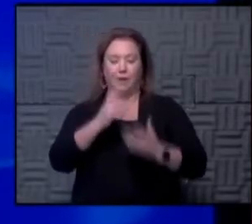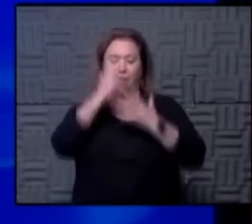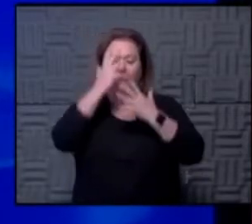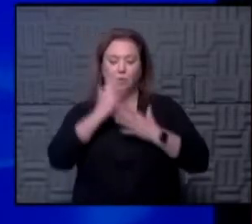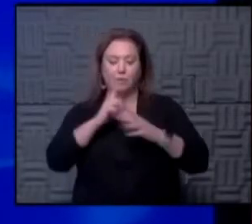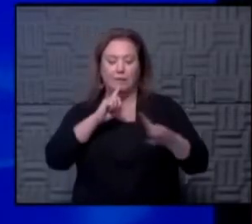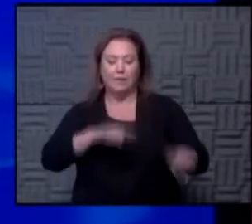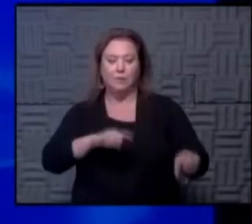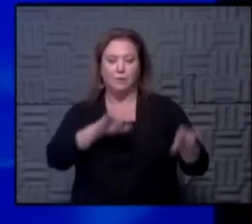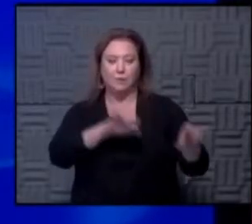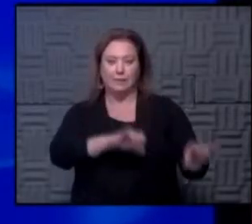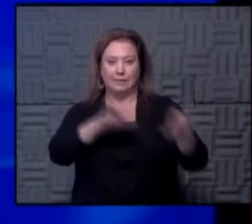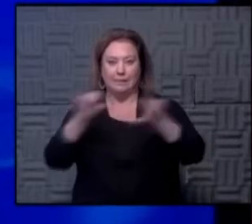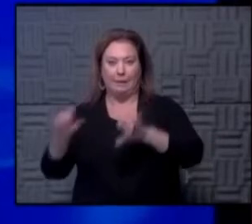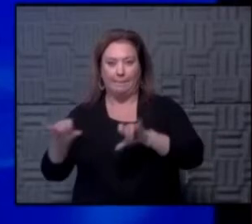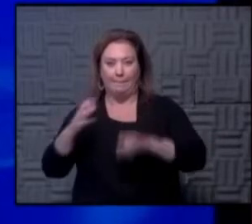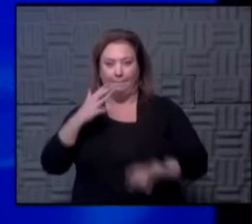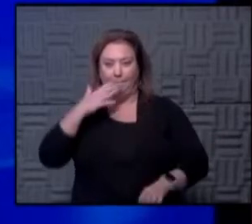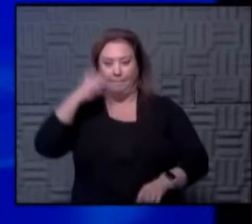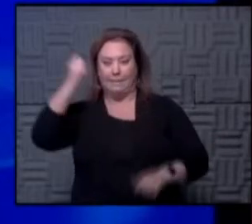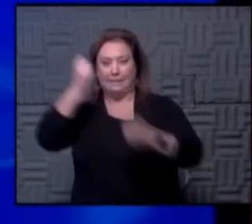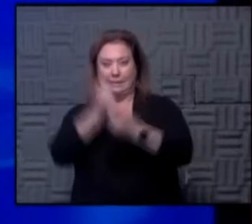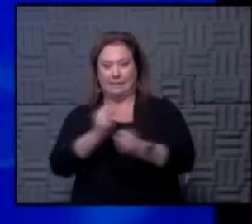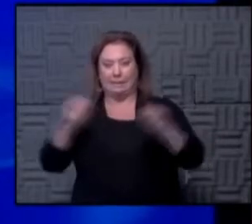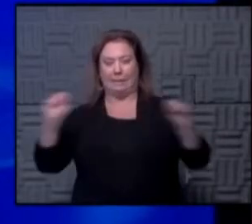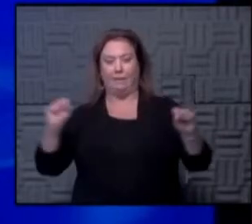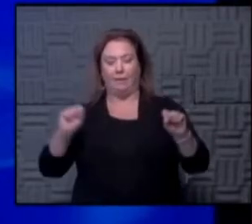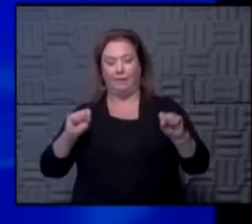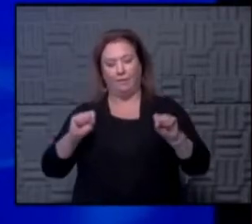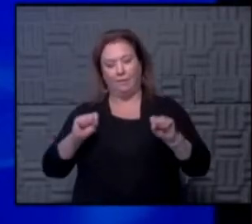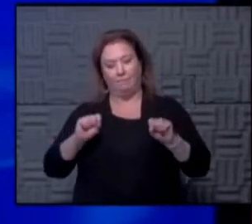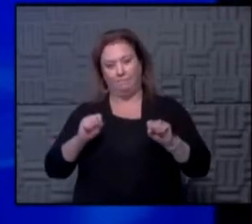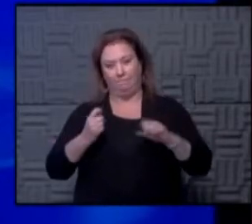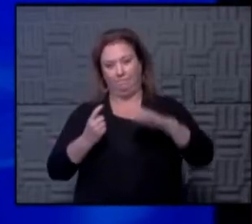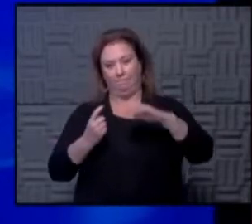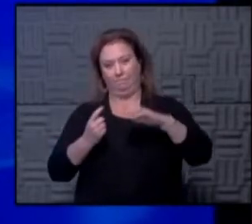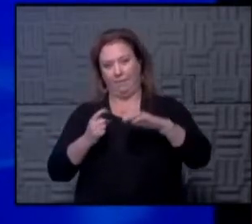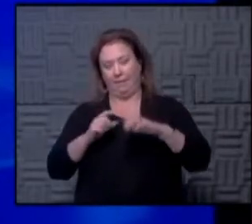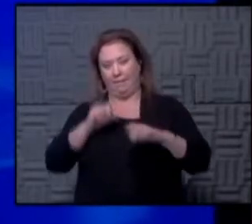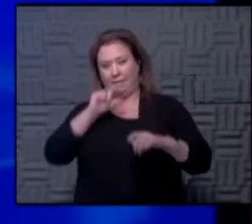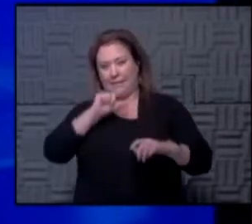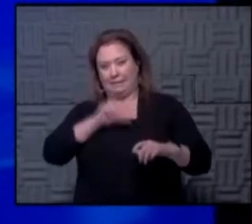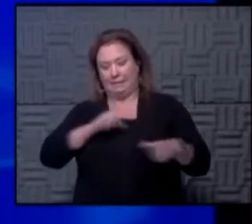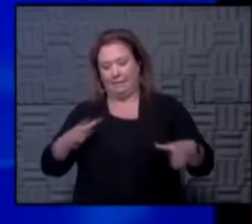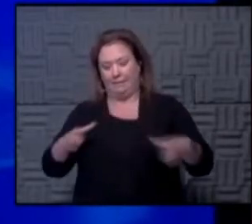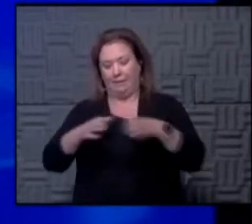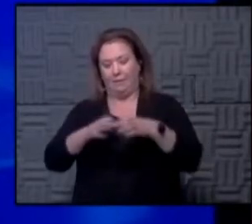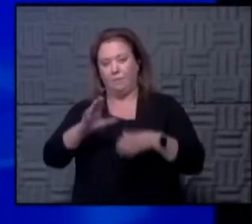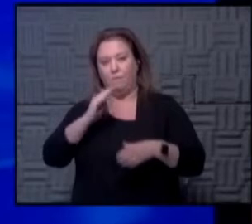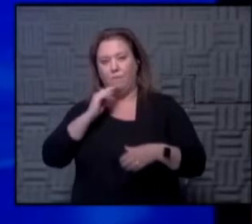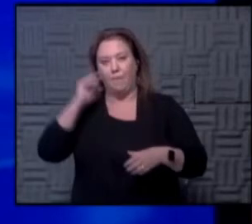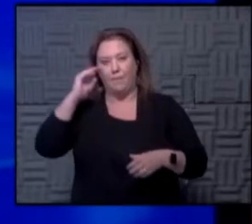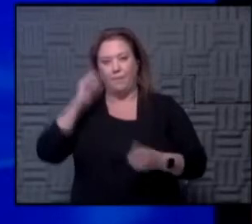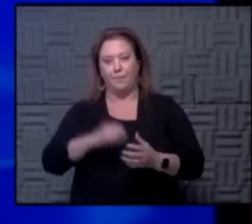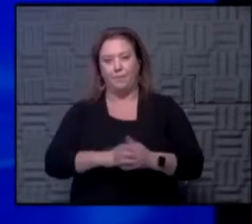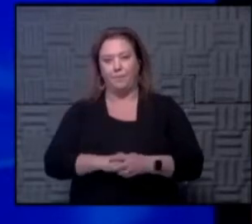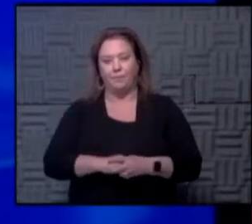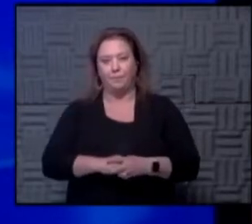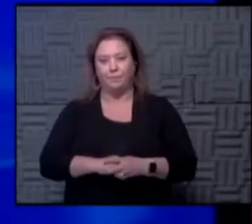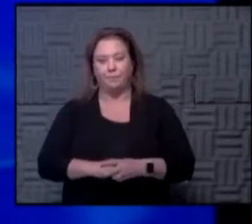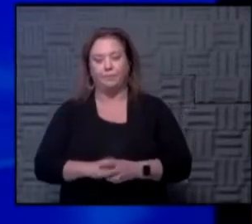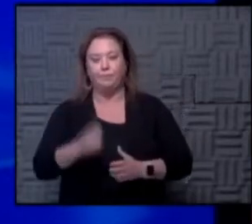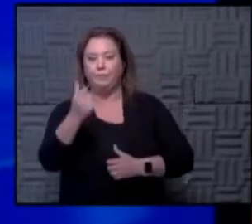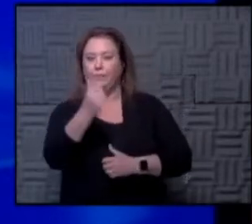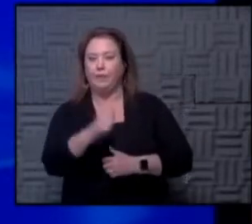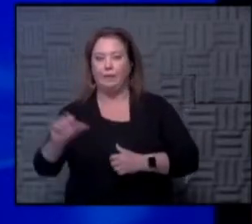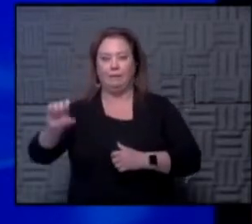them. It's best and safest if you spend Thanksgiving only with those that live in your household. And